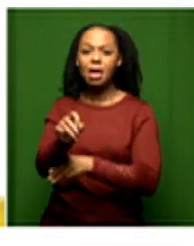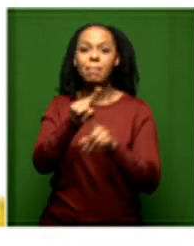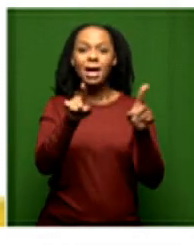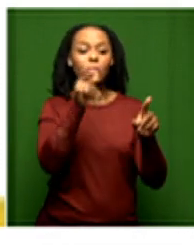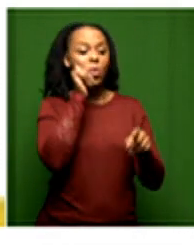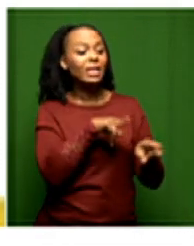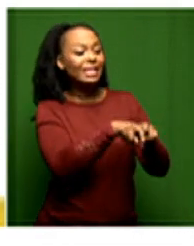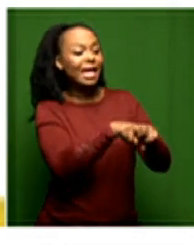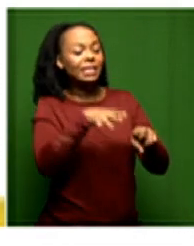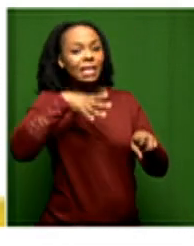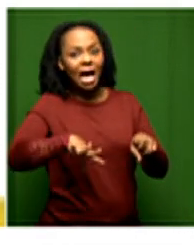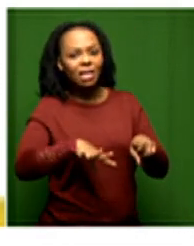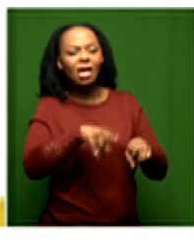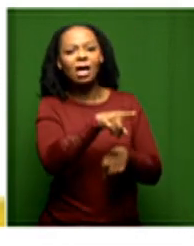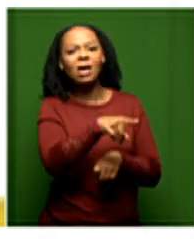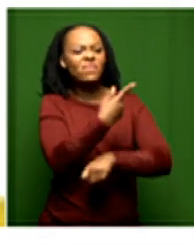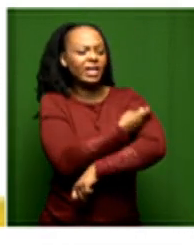been below 50. So